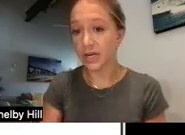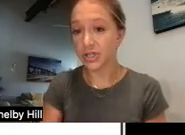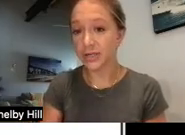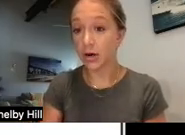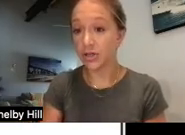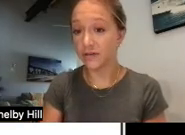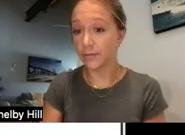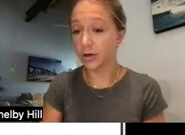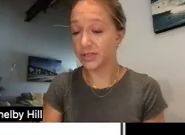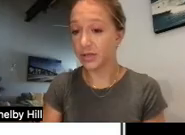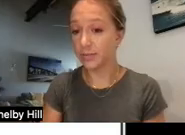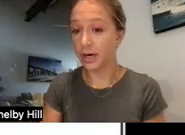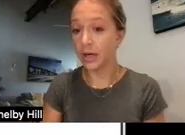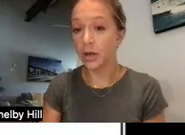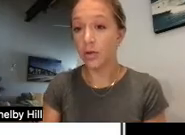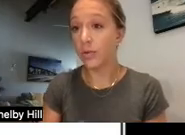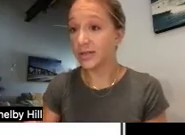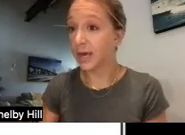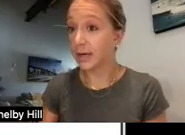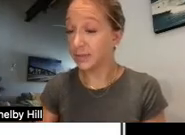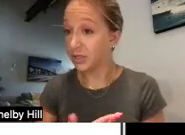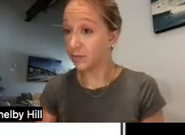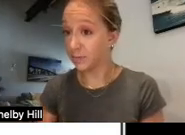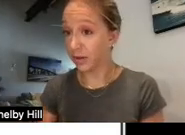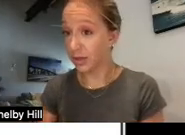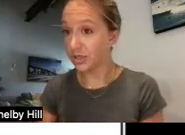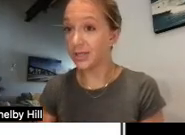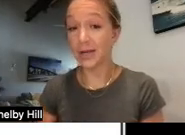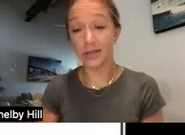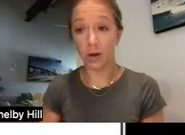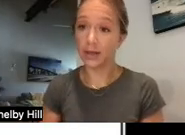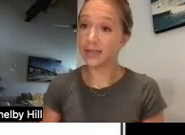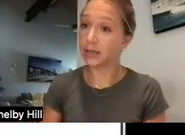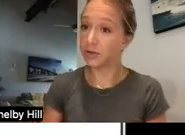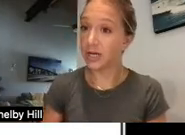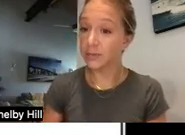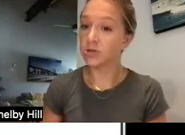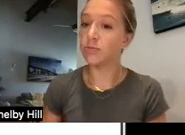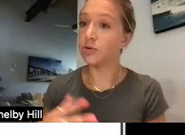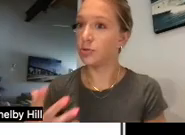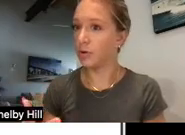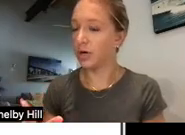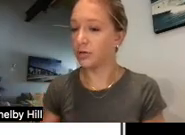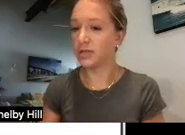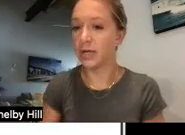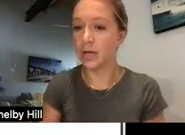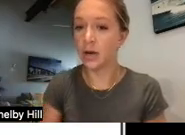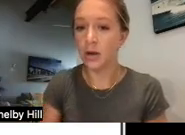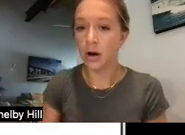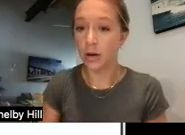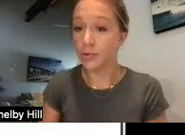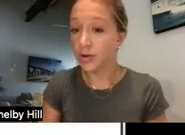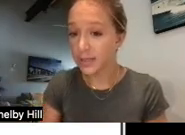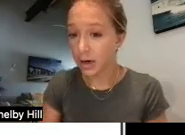colorful sections here are different parts of the brain, the ones that a speech language pathologist as well as sign language experts would be super interested